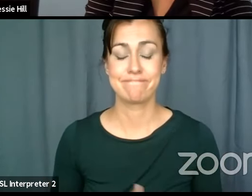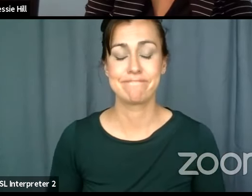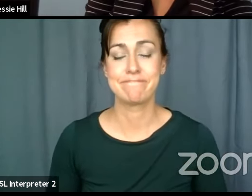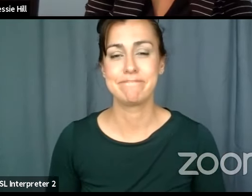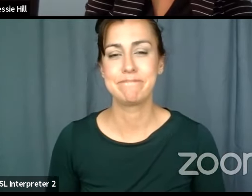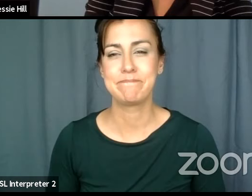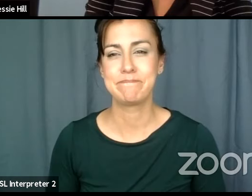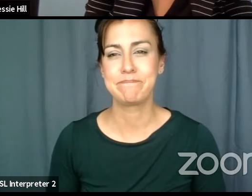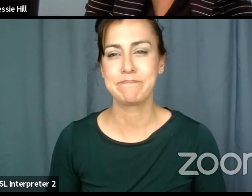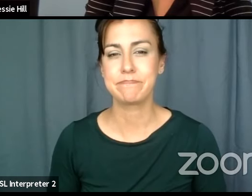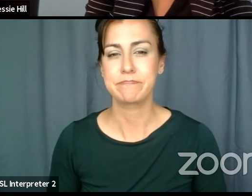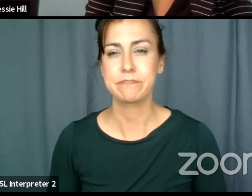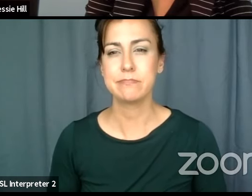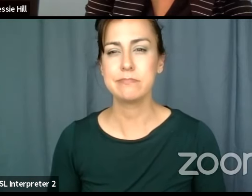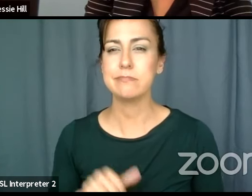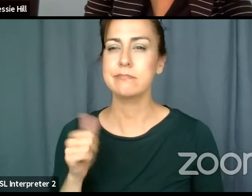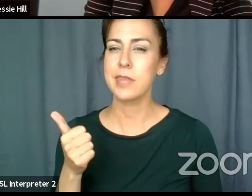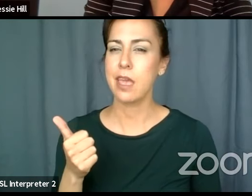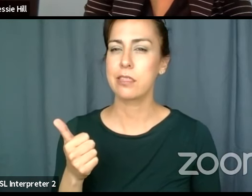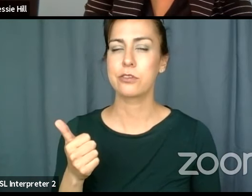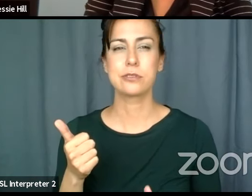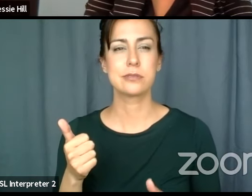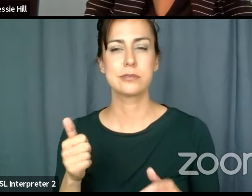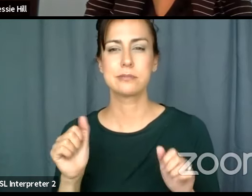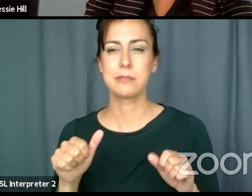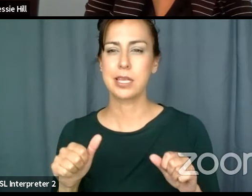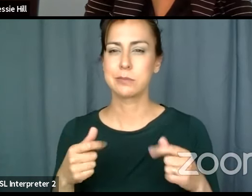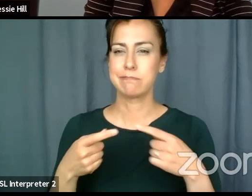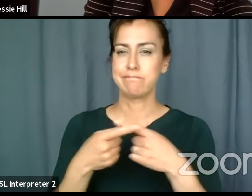I think, have to do with how